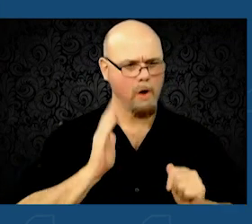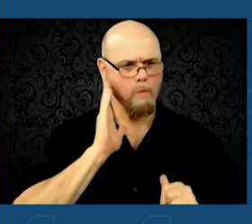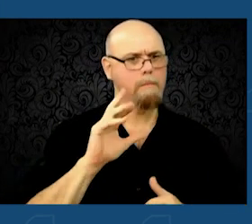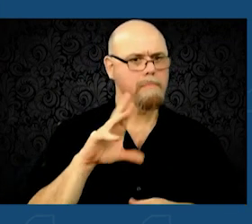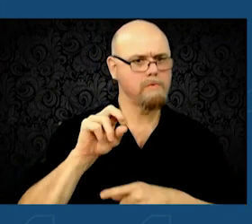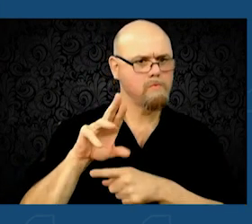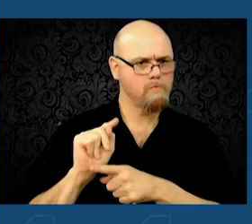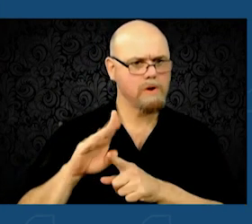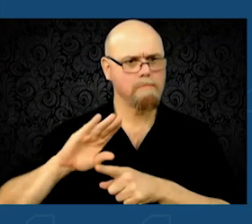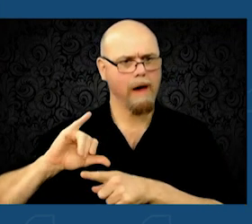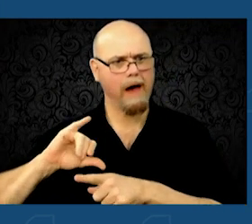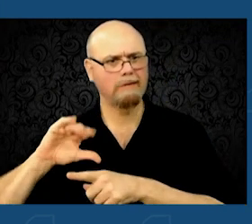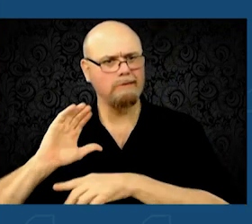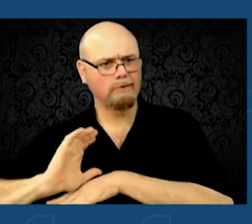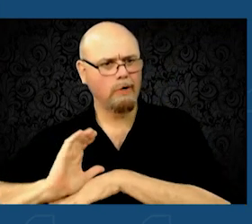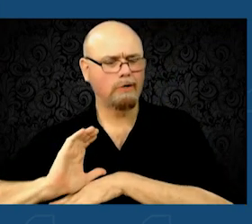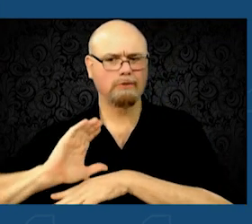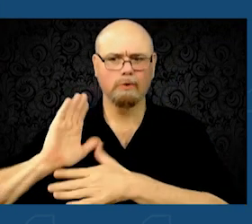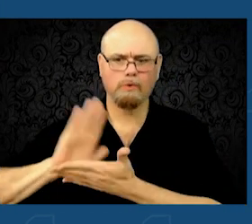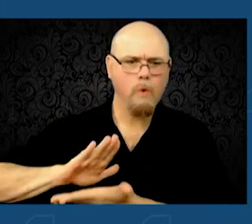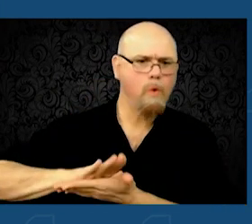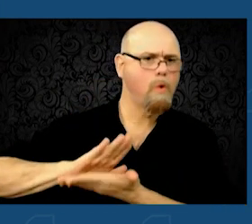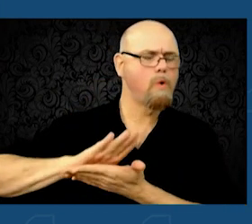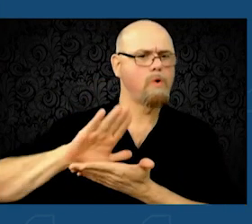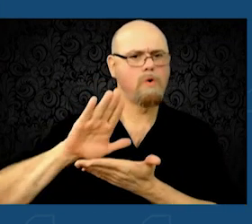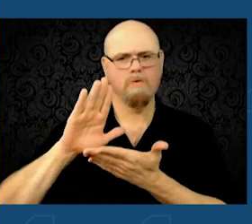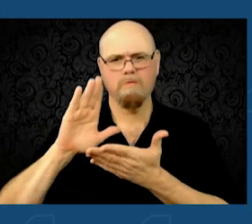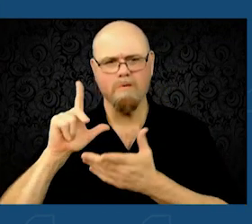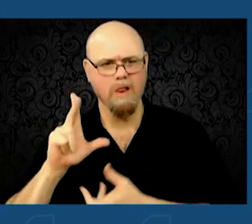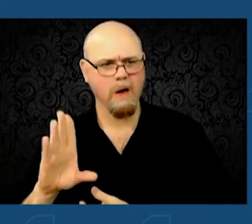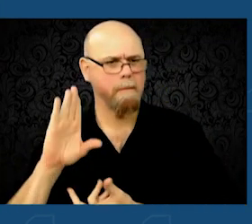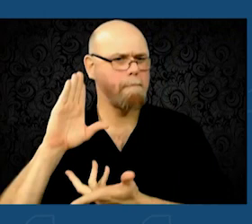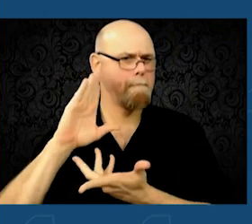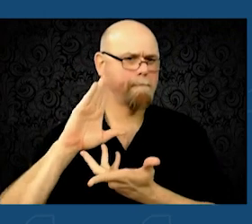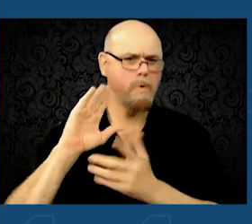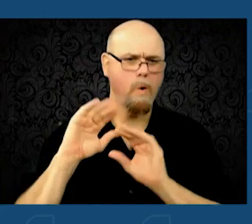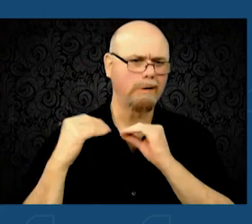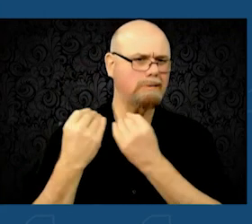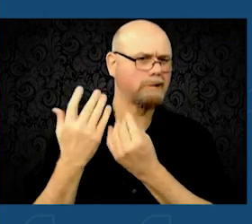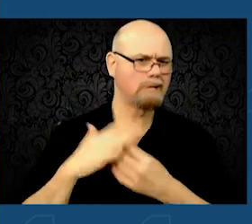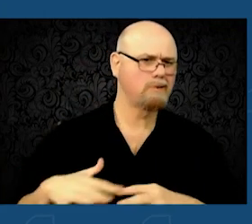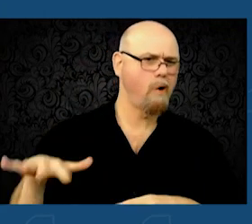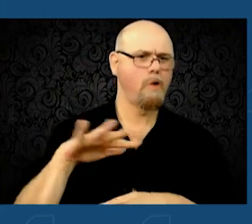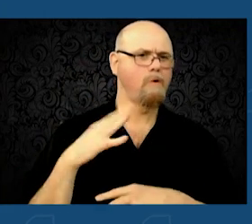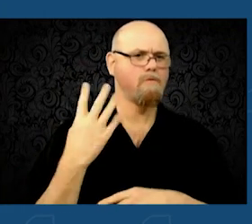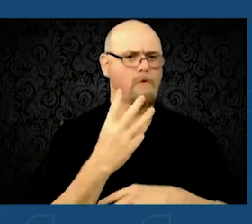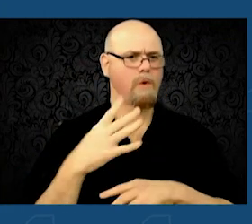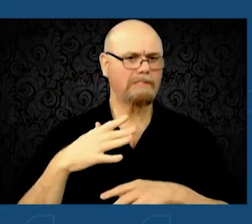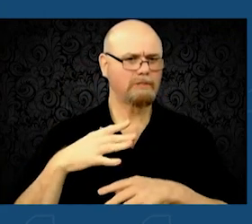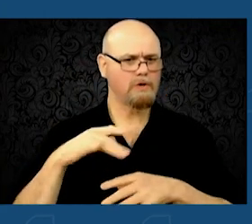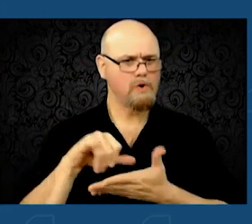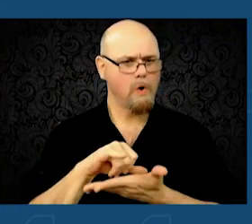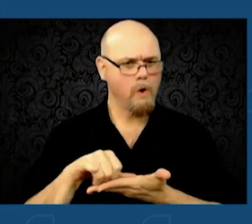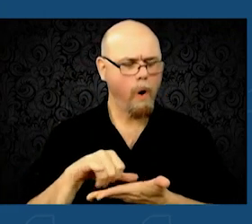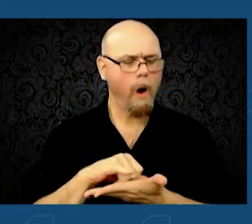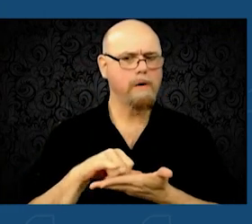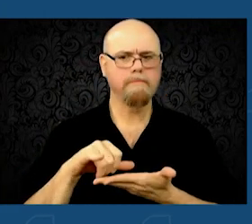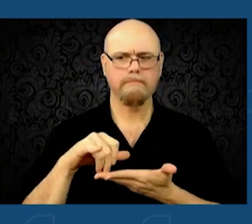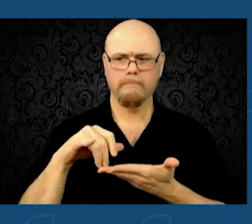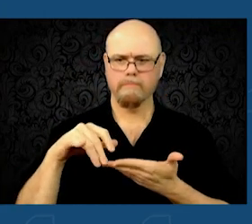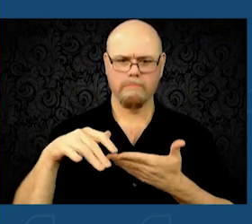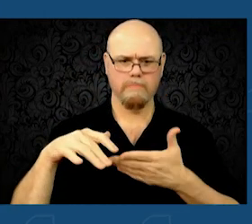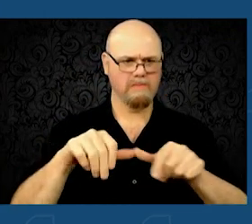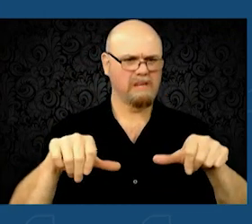and churches and block clubs and organizations throughout Western New York, throughout the greater region and